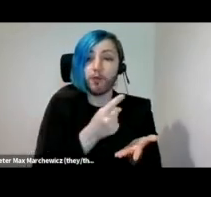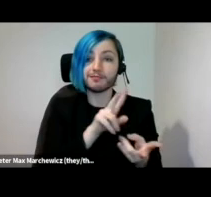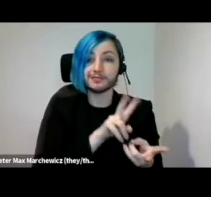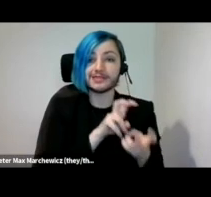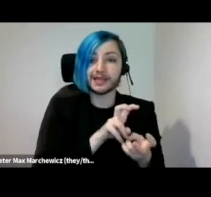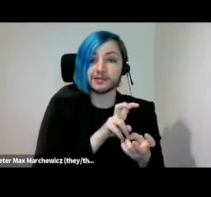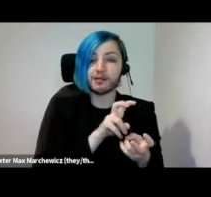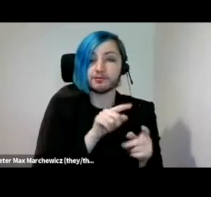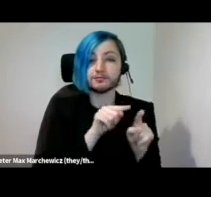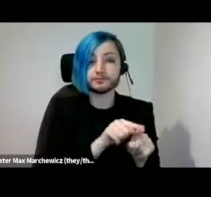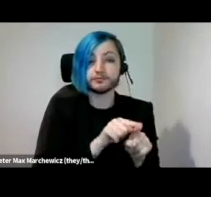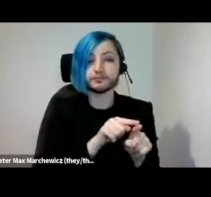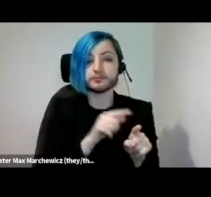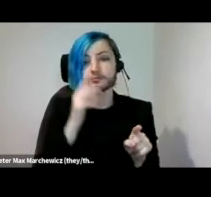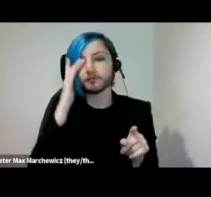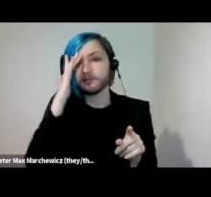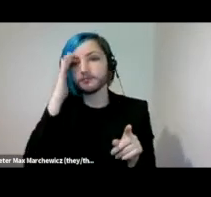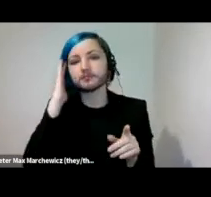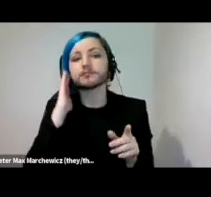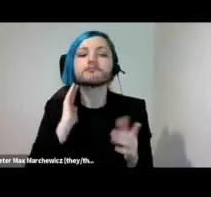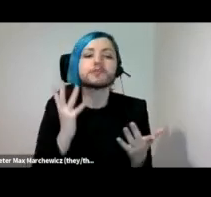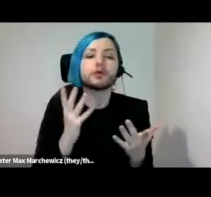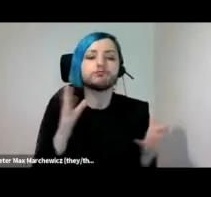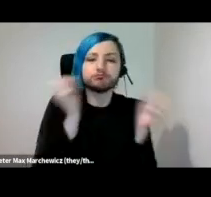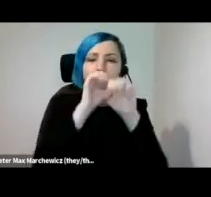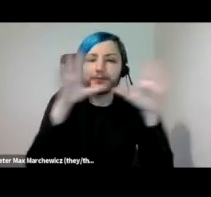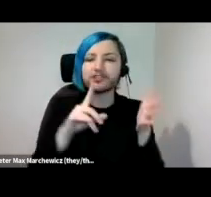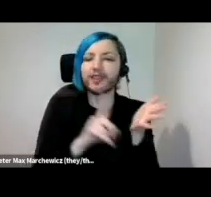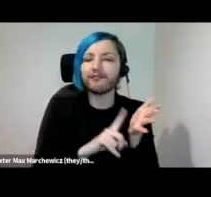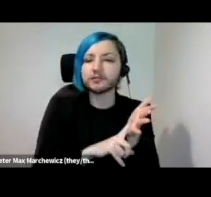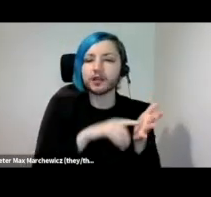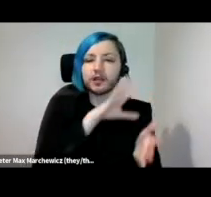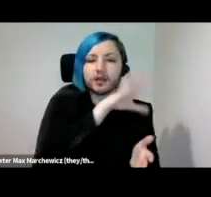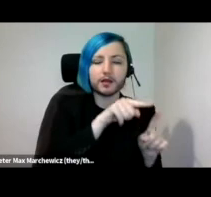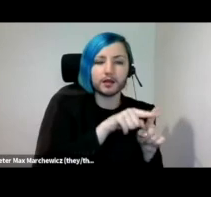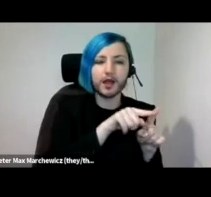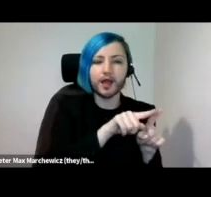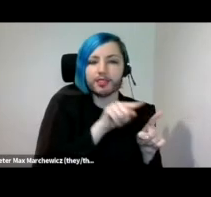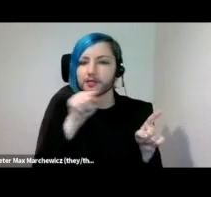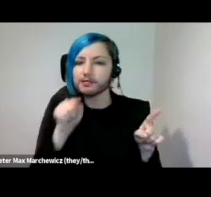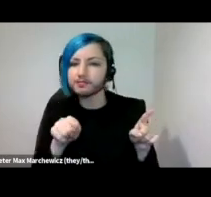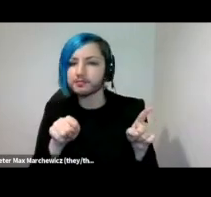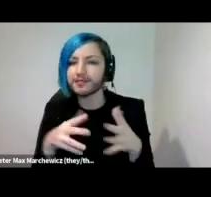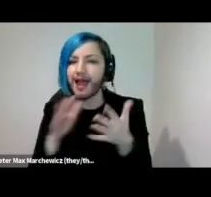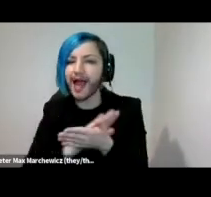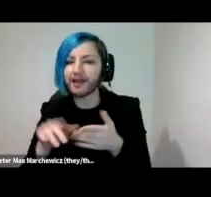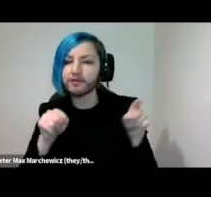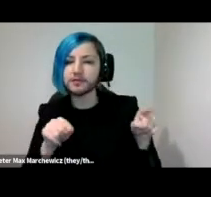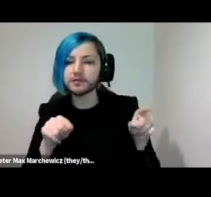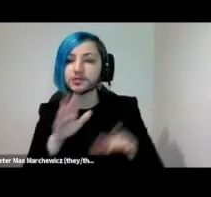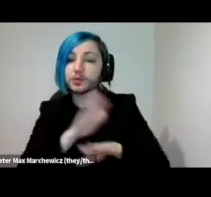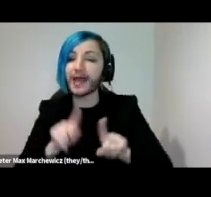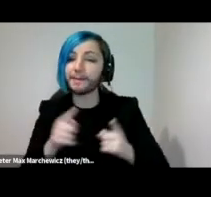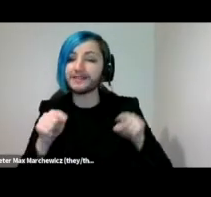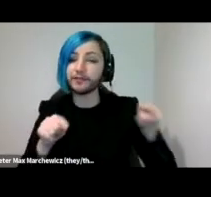Here you can imagine a signal arriving first at the Livingston instrument and a bit later at Hanford, and that would tell you